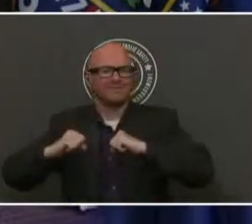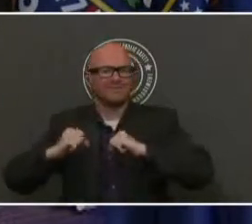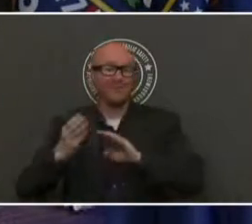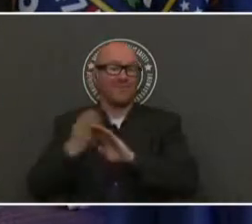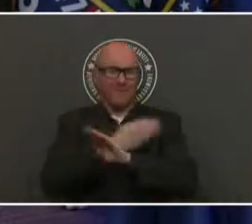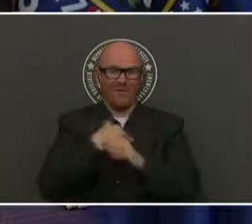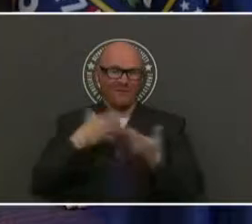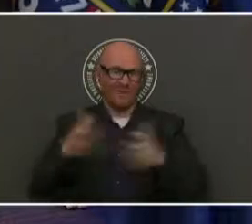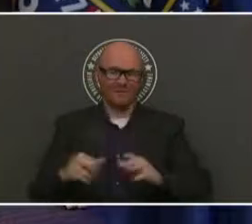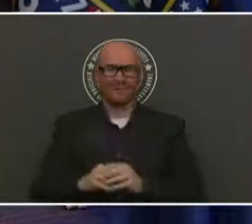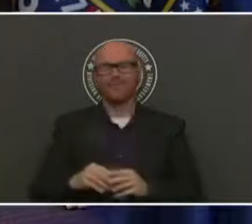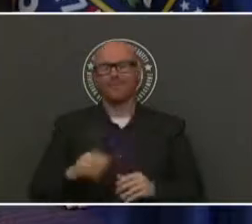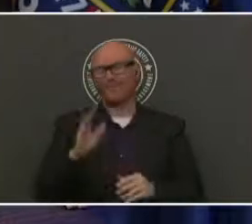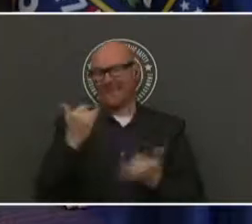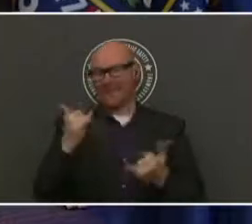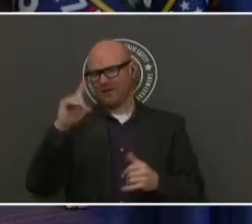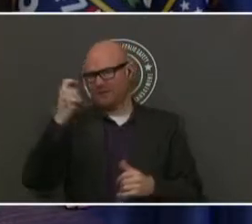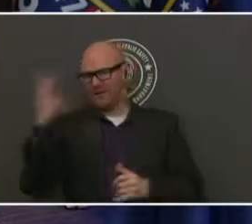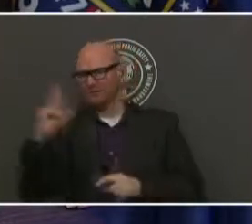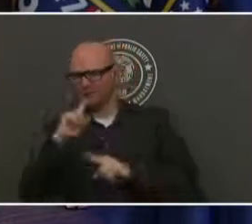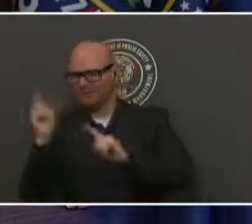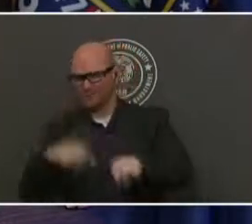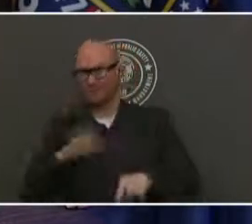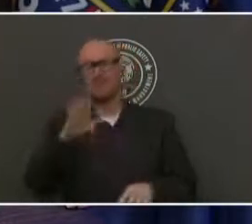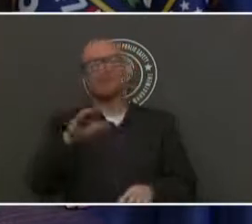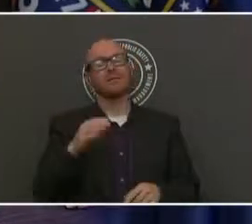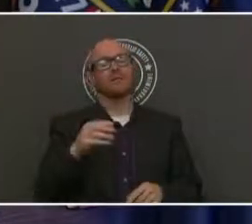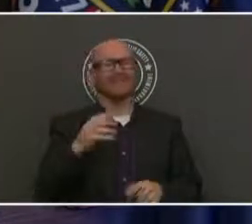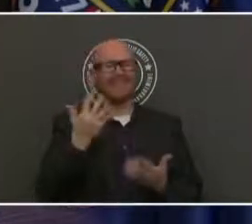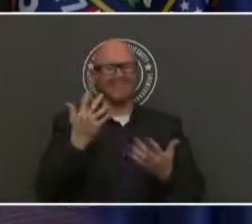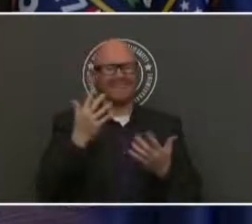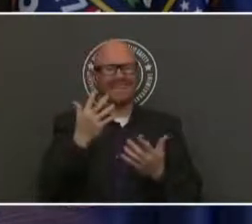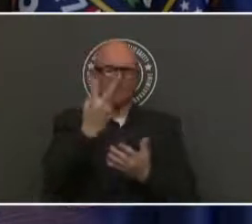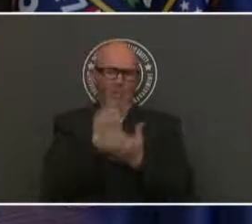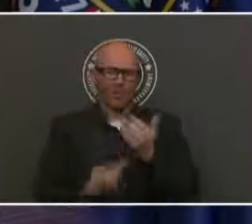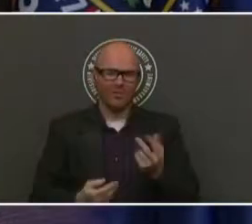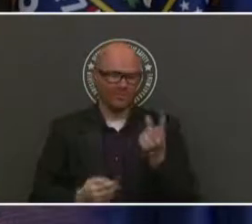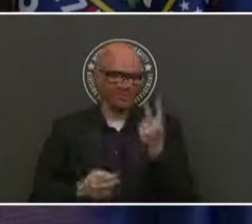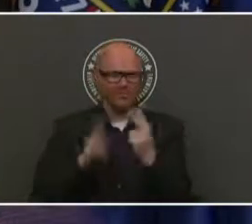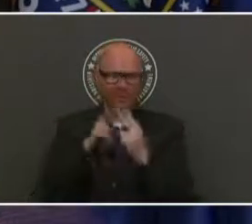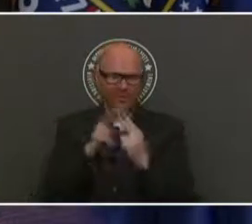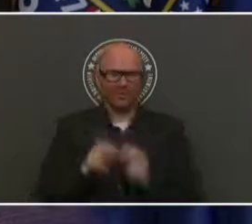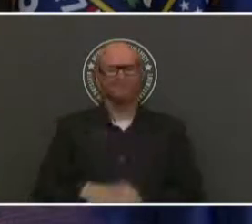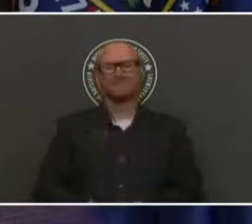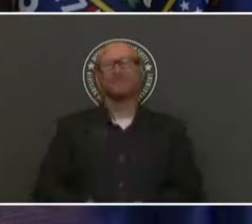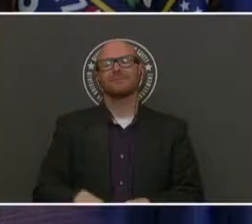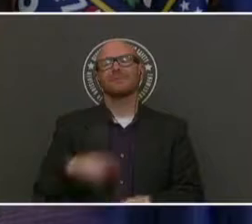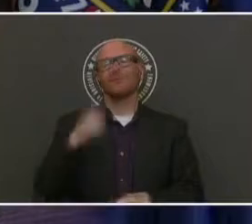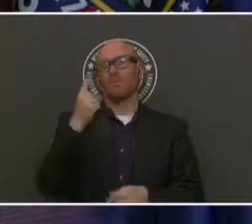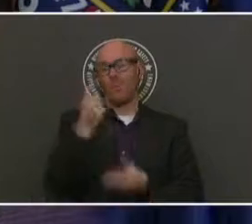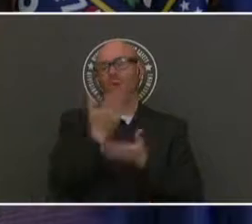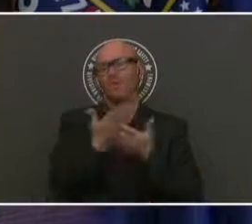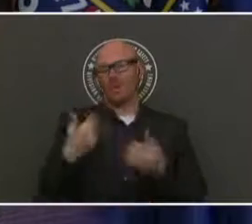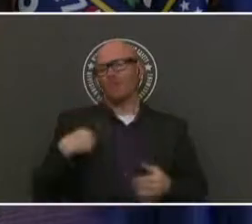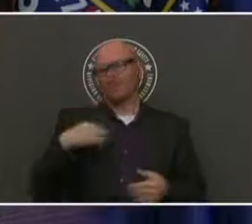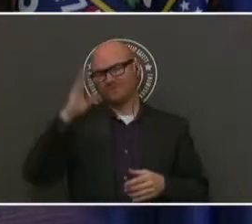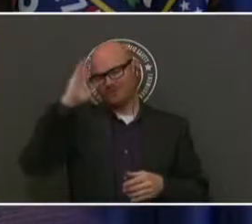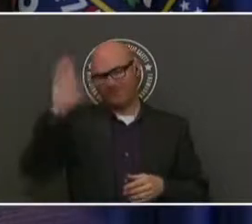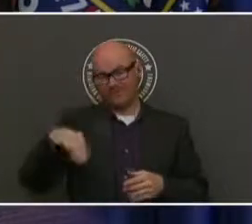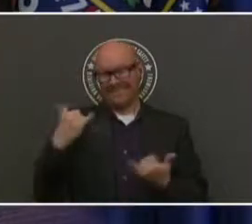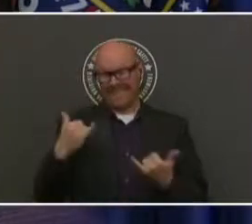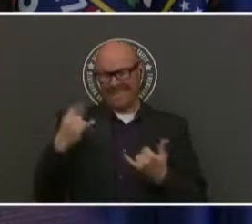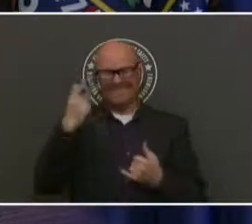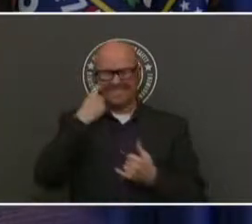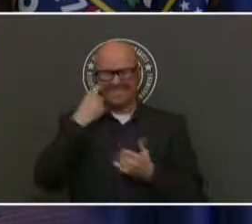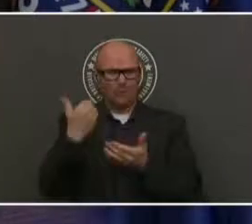Chris. I think it's probably a combination of both. It is something. So what we do know, and there was a new study that came